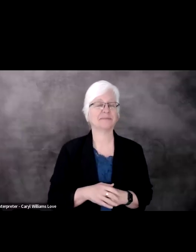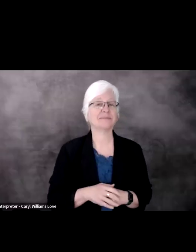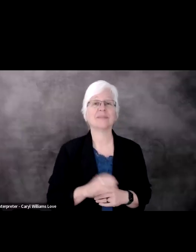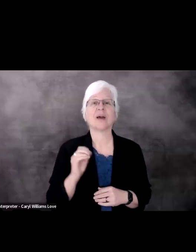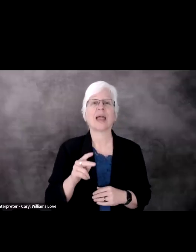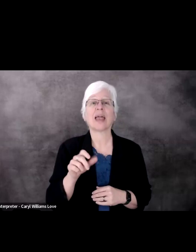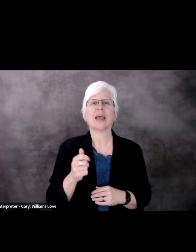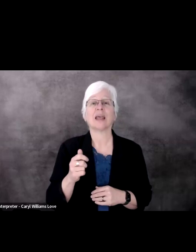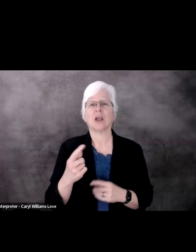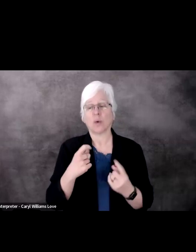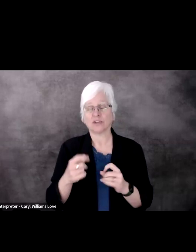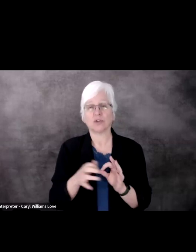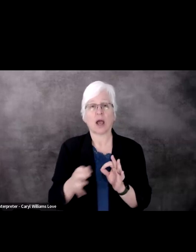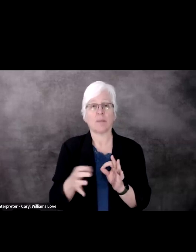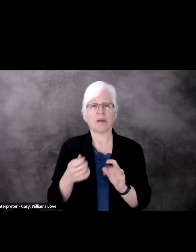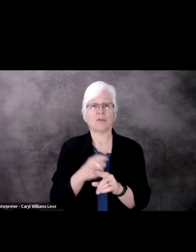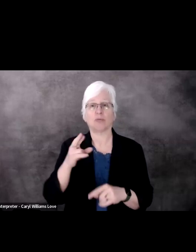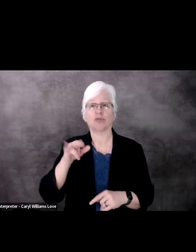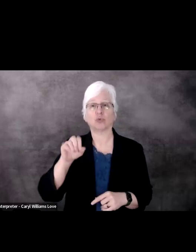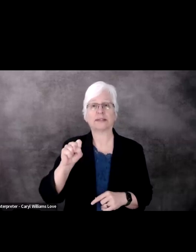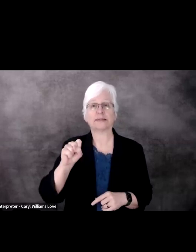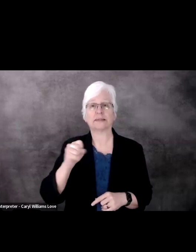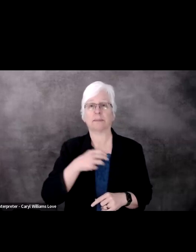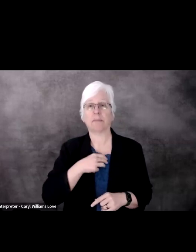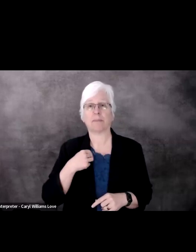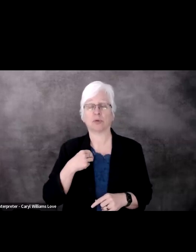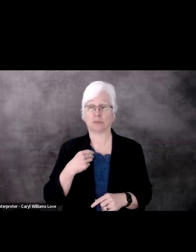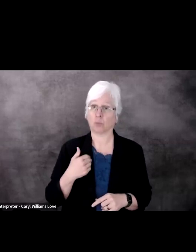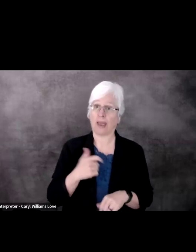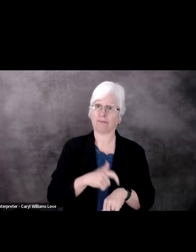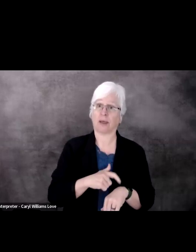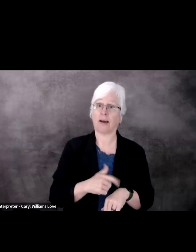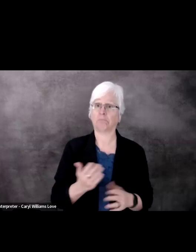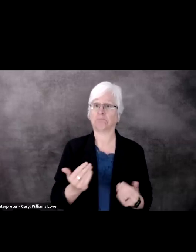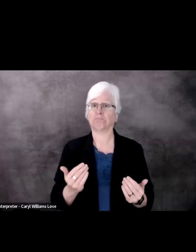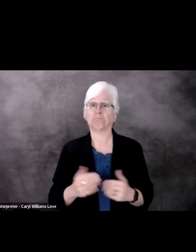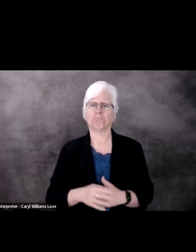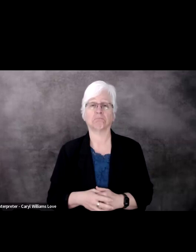actually do have a few more minutes if you have them, so please feel free to jump in and ask.